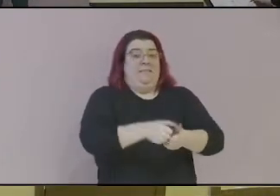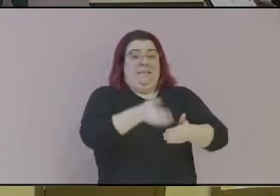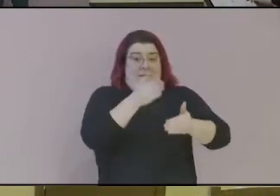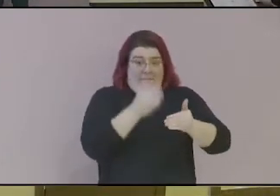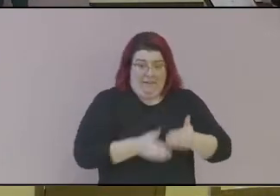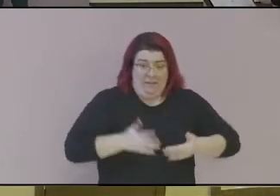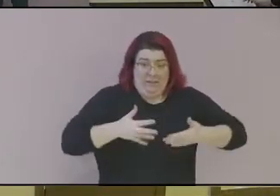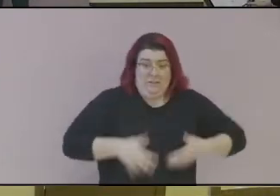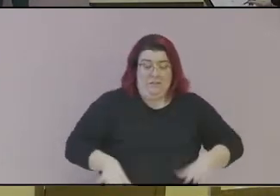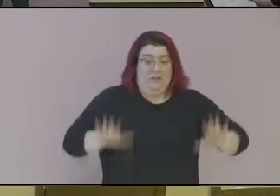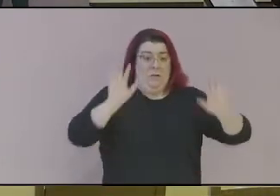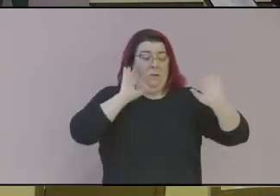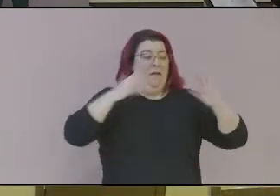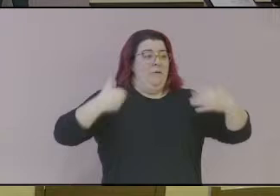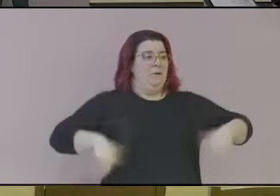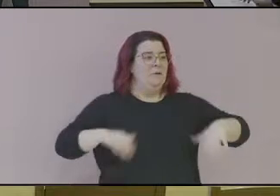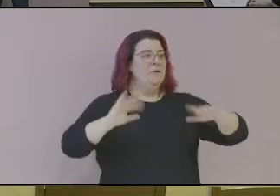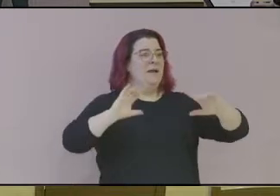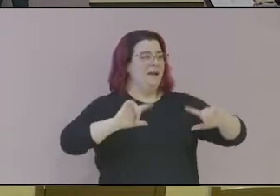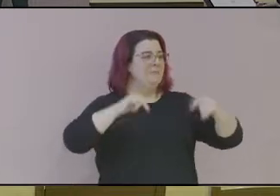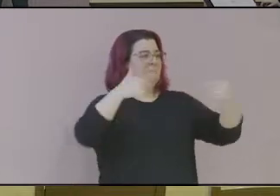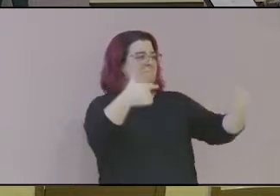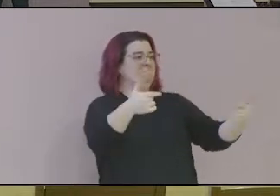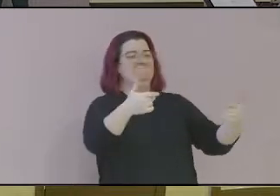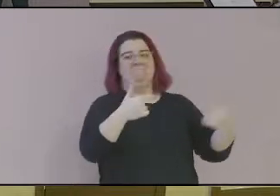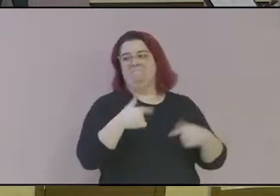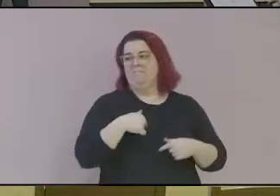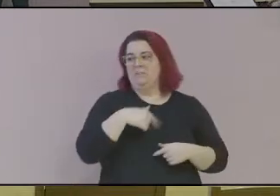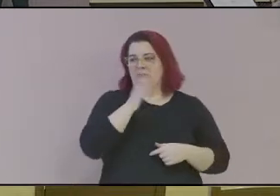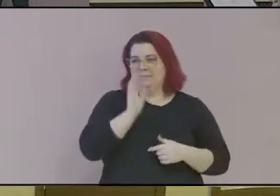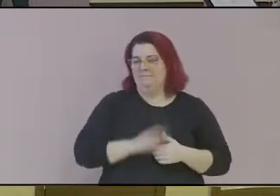and we have a little time for questions.